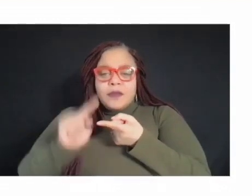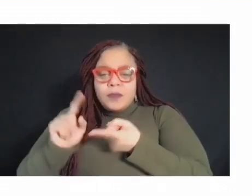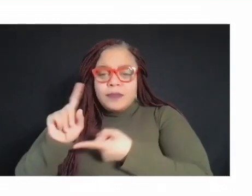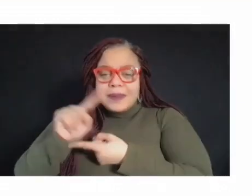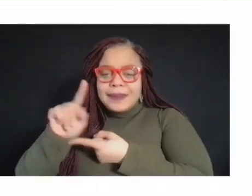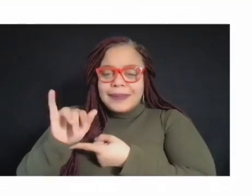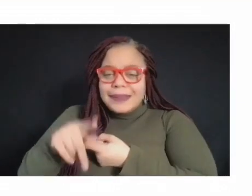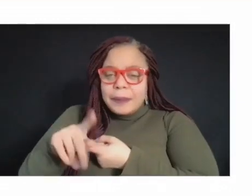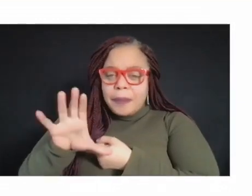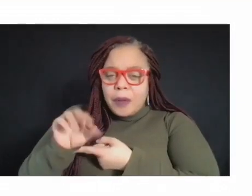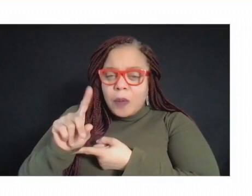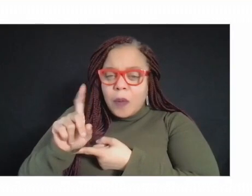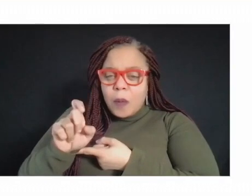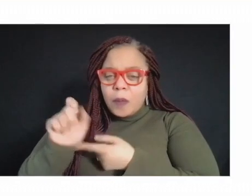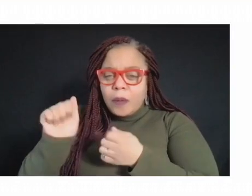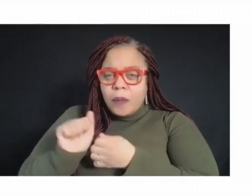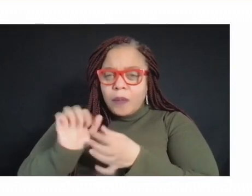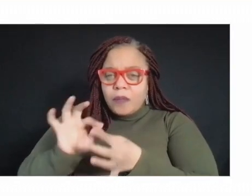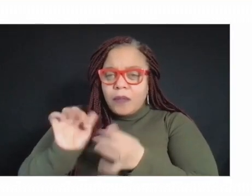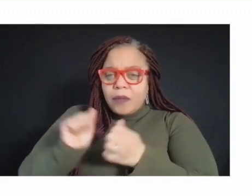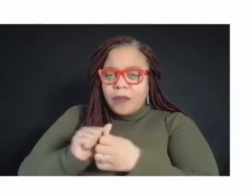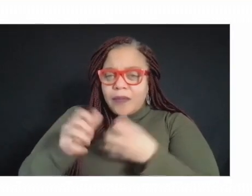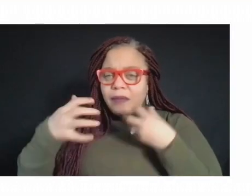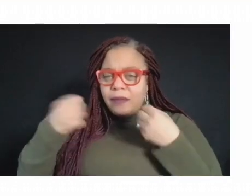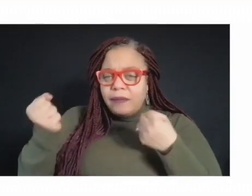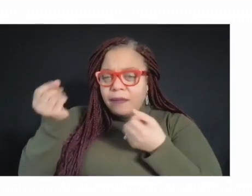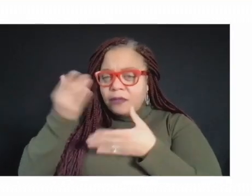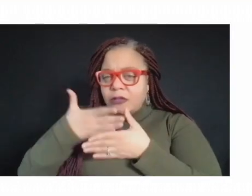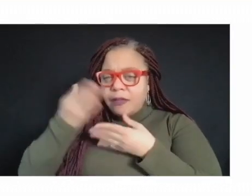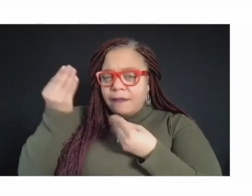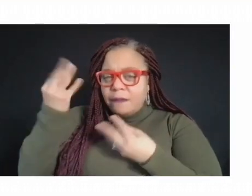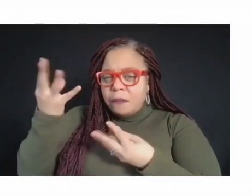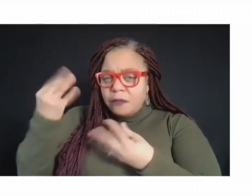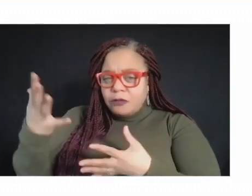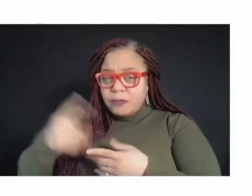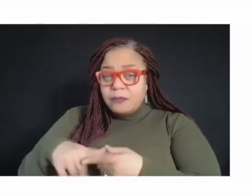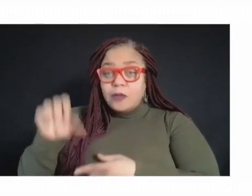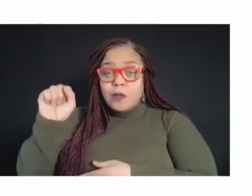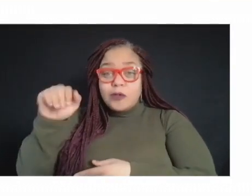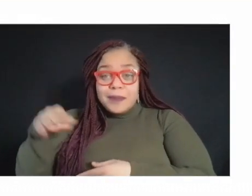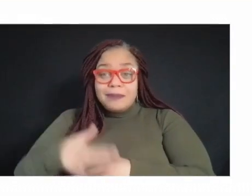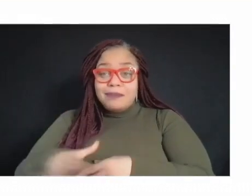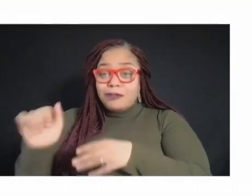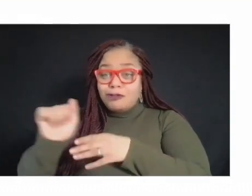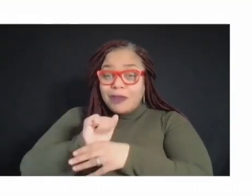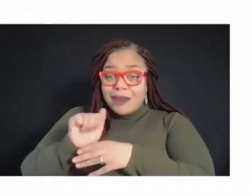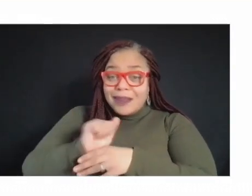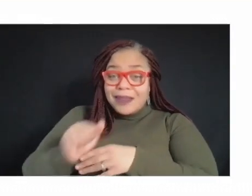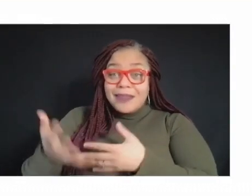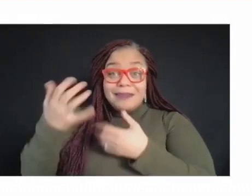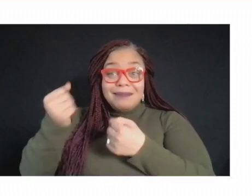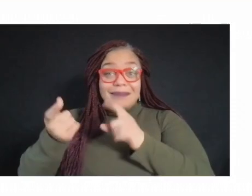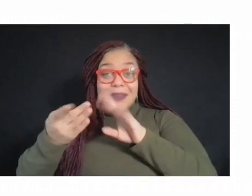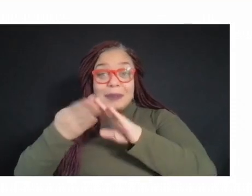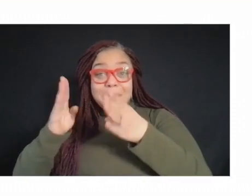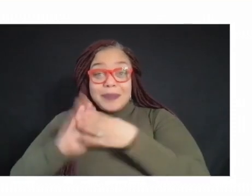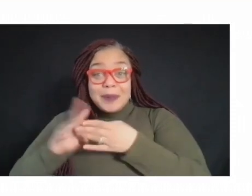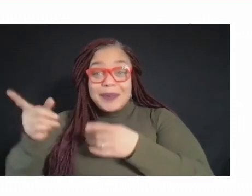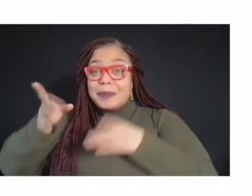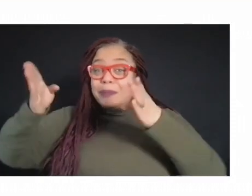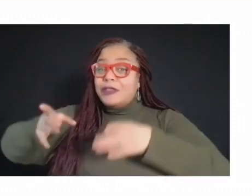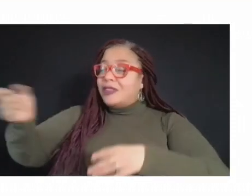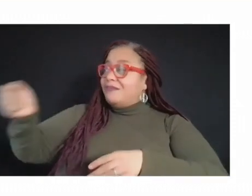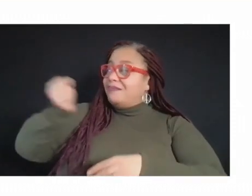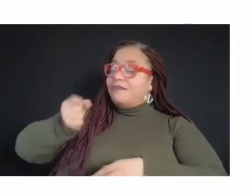social media, and training trusted community spokespersons. Strategy 3 focused